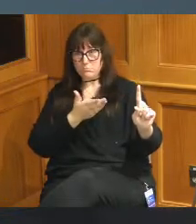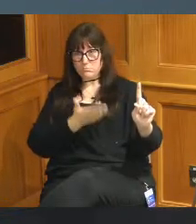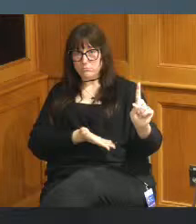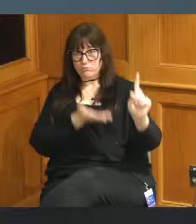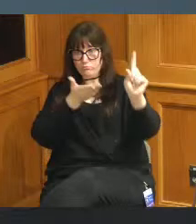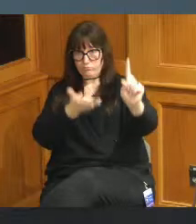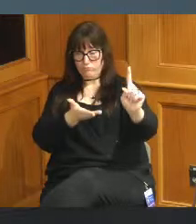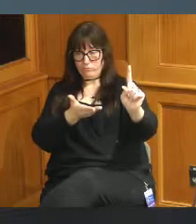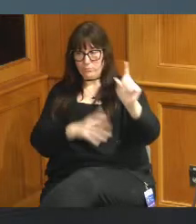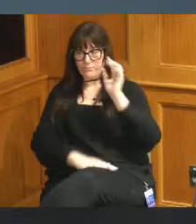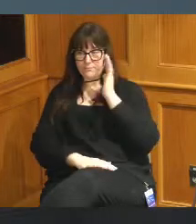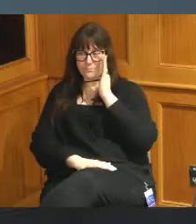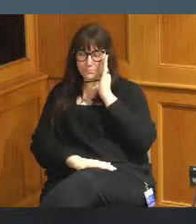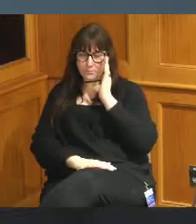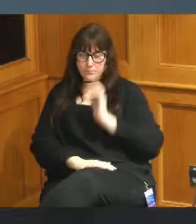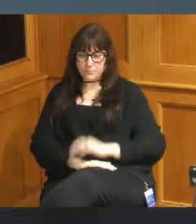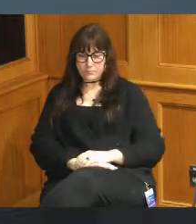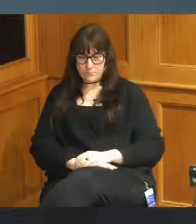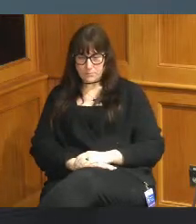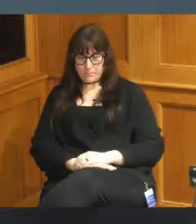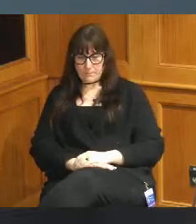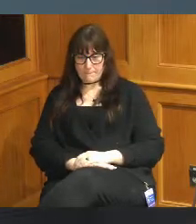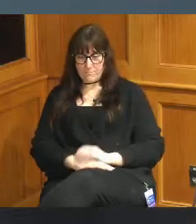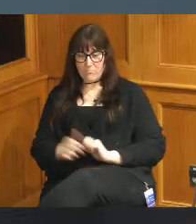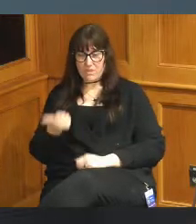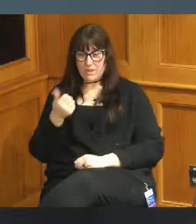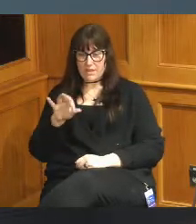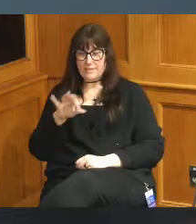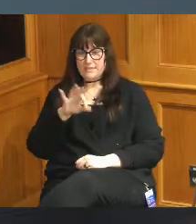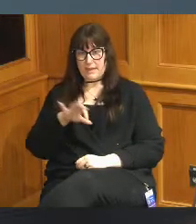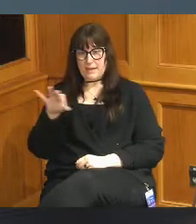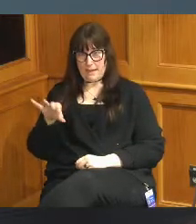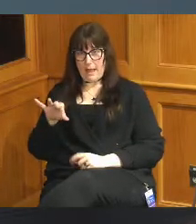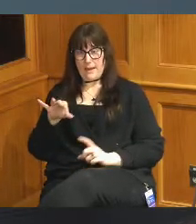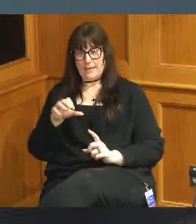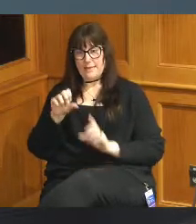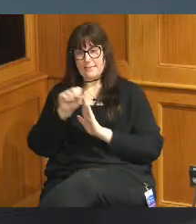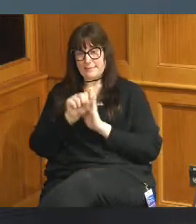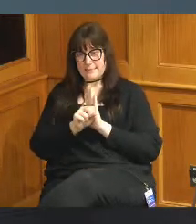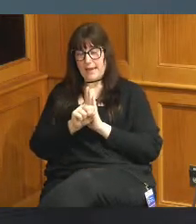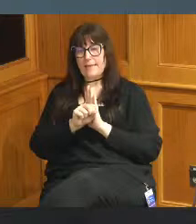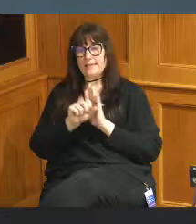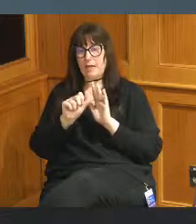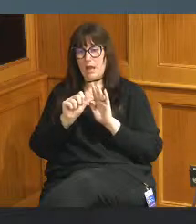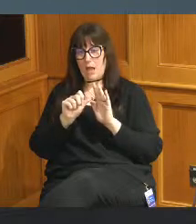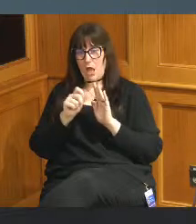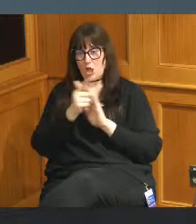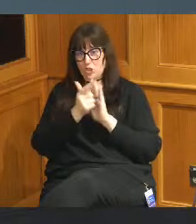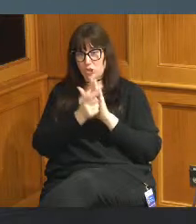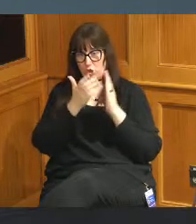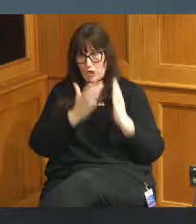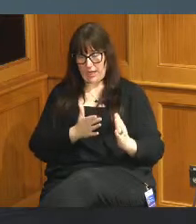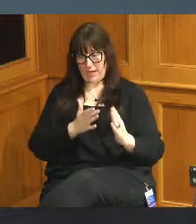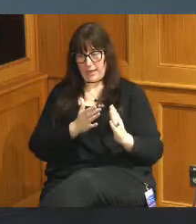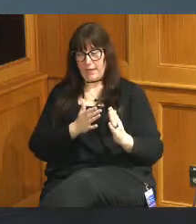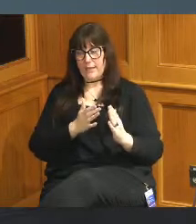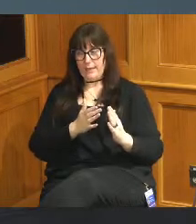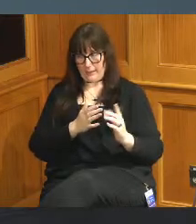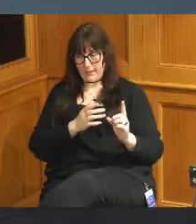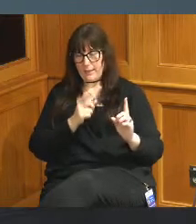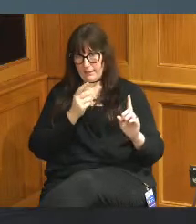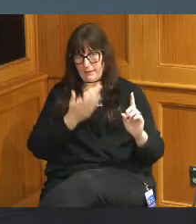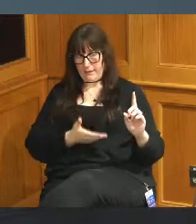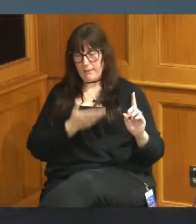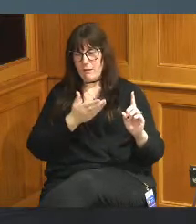an Assistant United States Attorney in 1999, designated to the Organized Crime Drug Enforcement